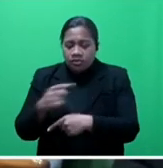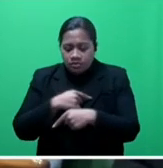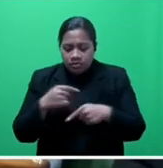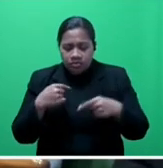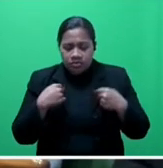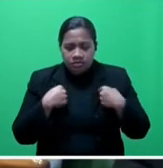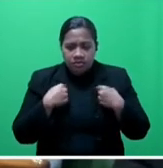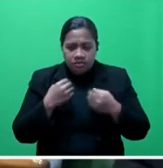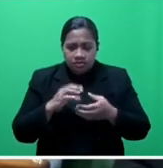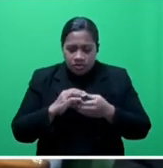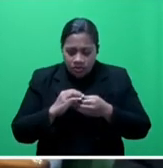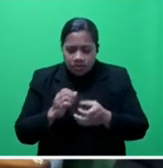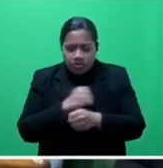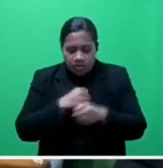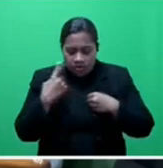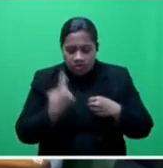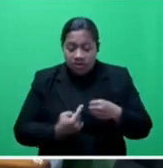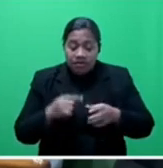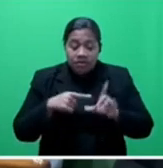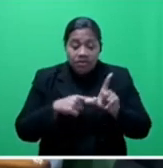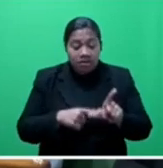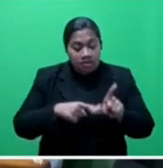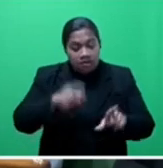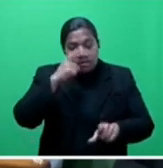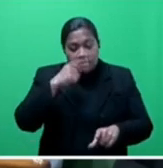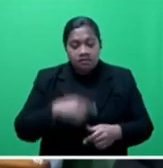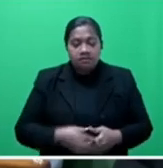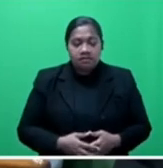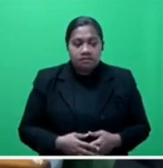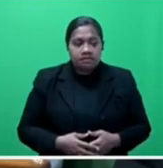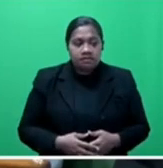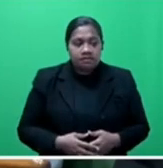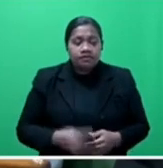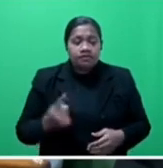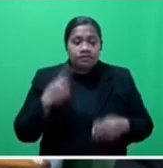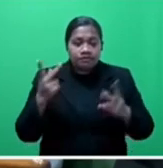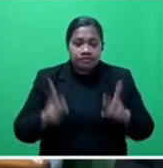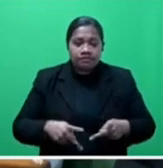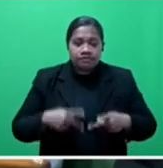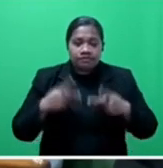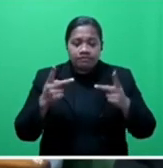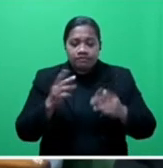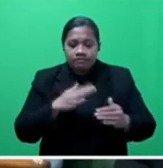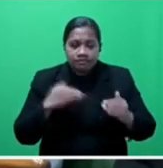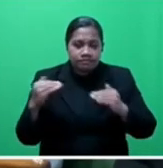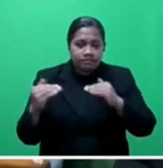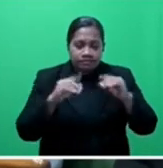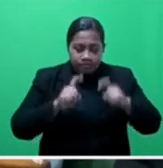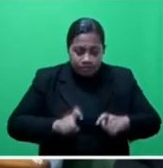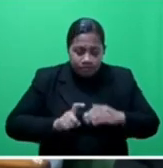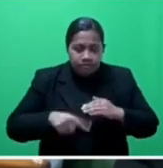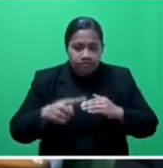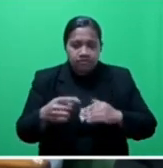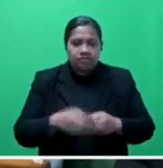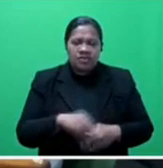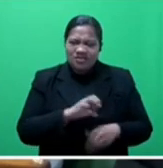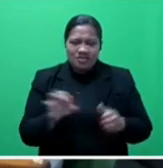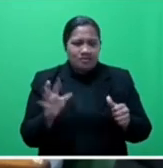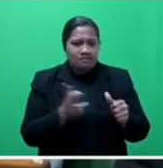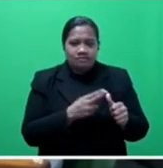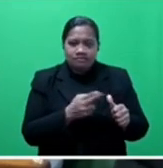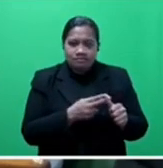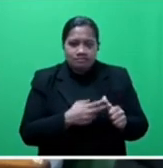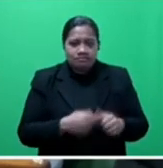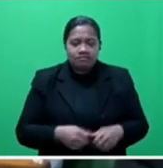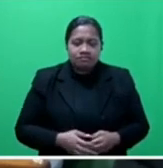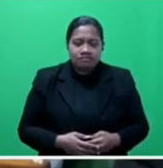a future that promotes equity and stability, not bias, envy, and unnecessary